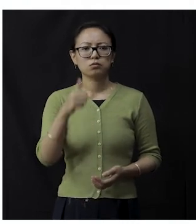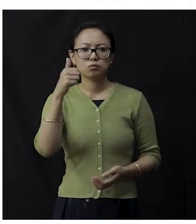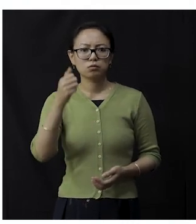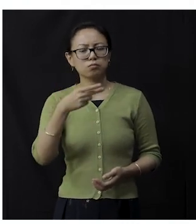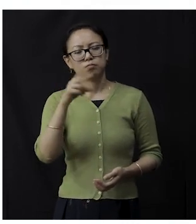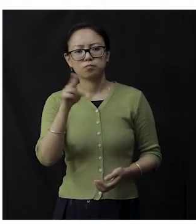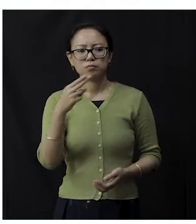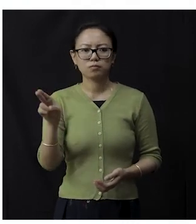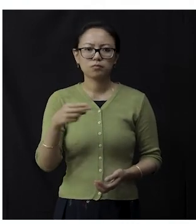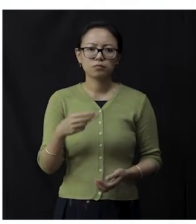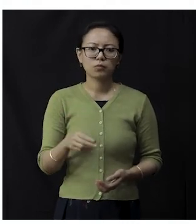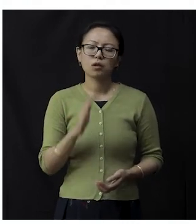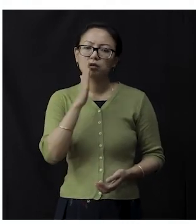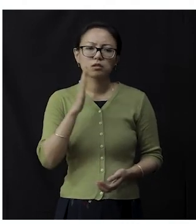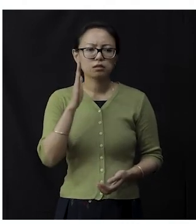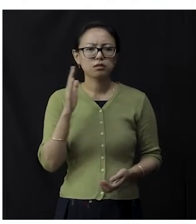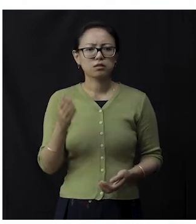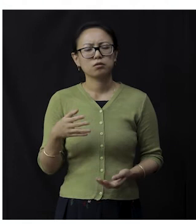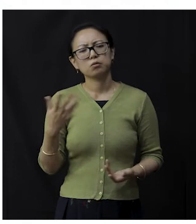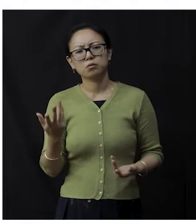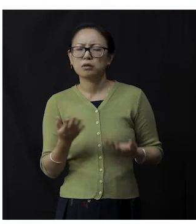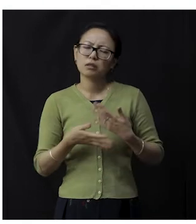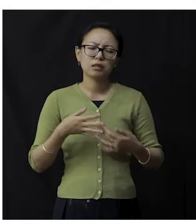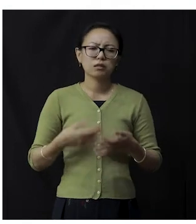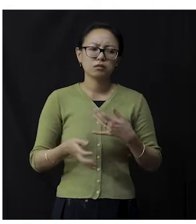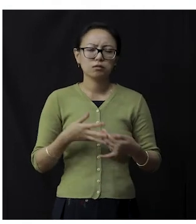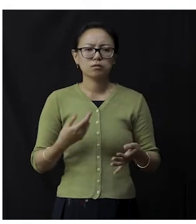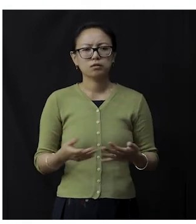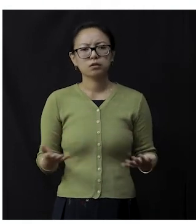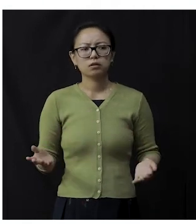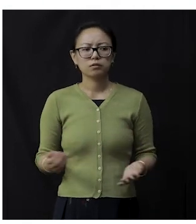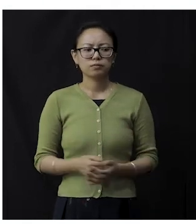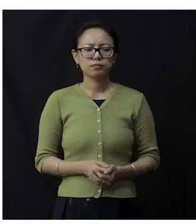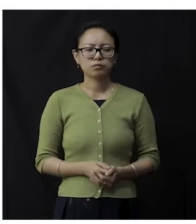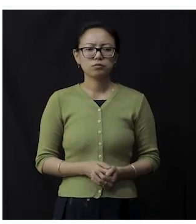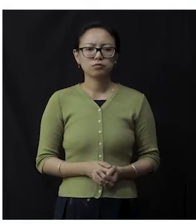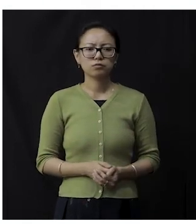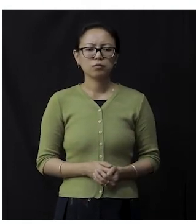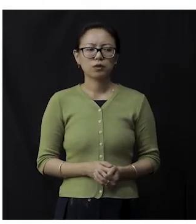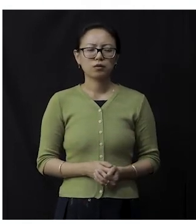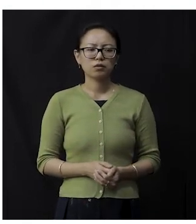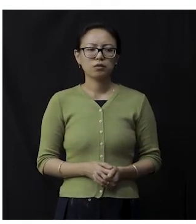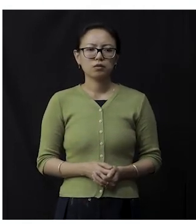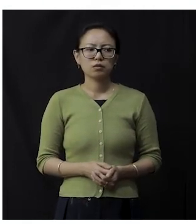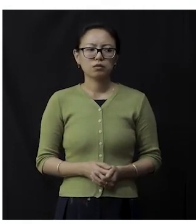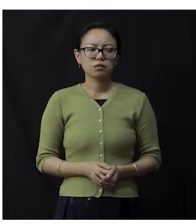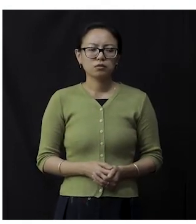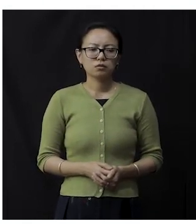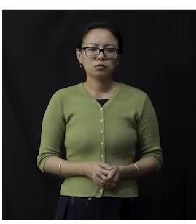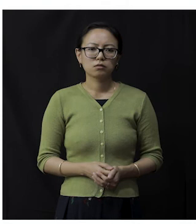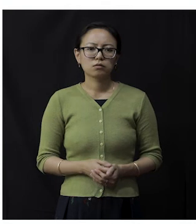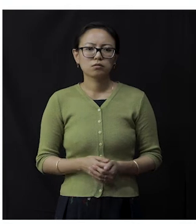at everything that you do. You were a good friend when you spoke very well and nicely with me. Now you